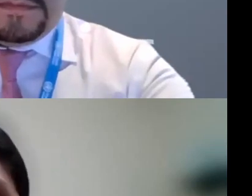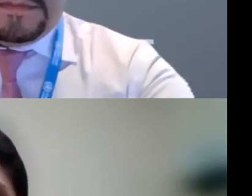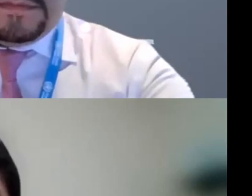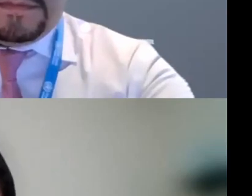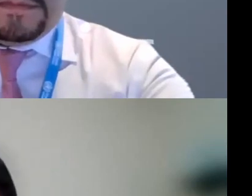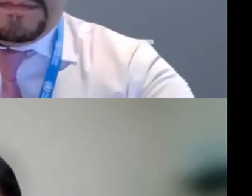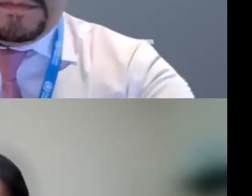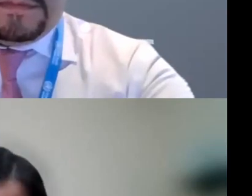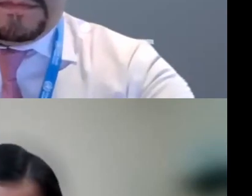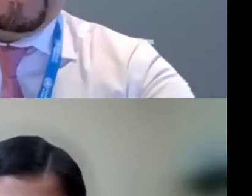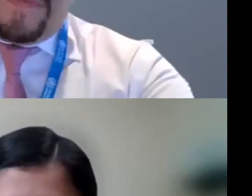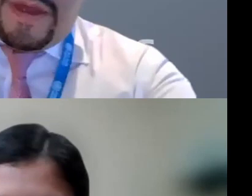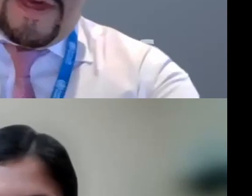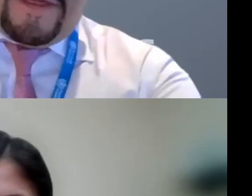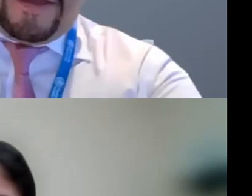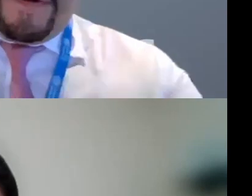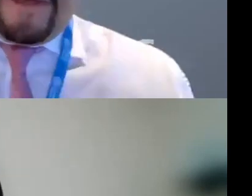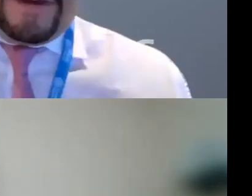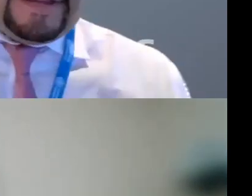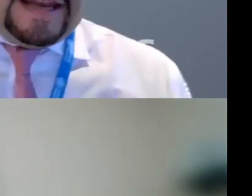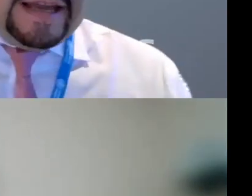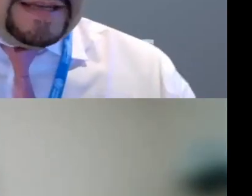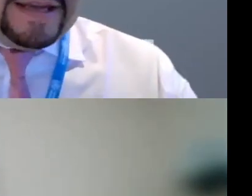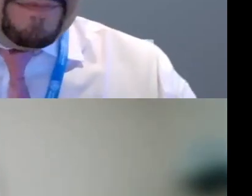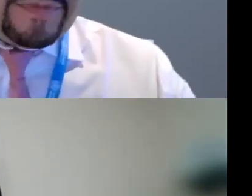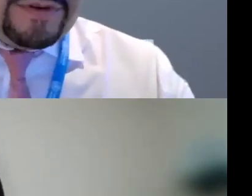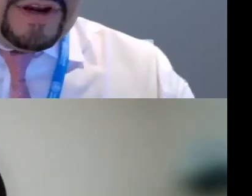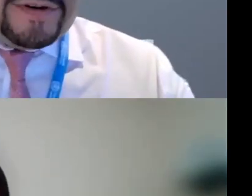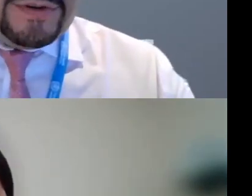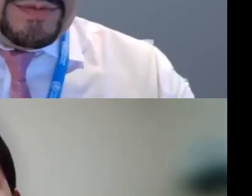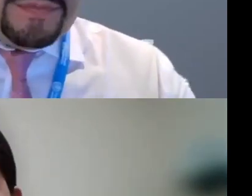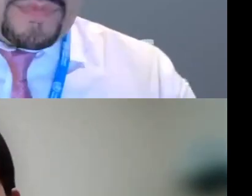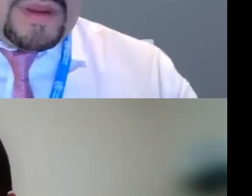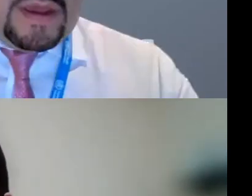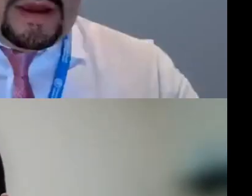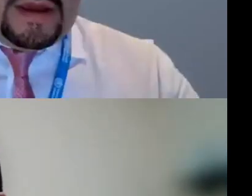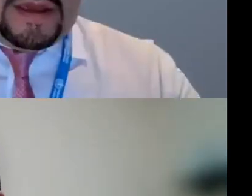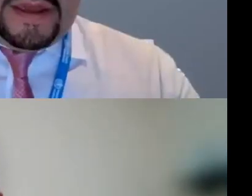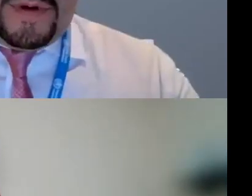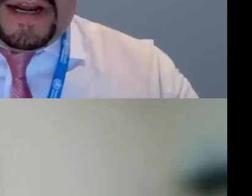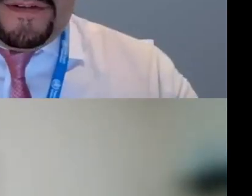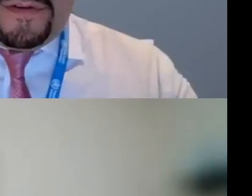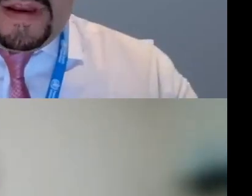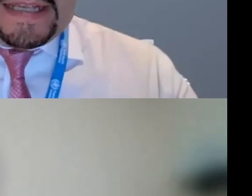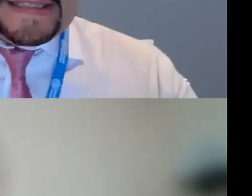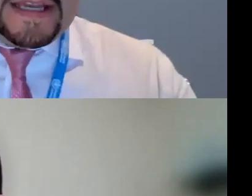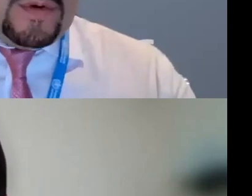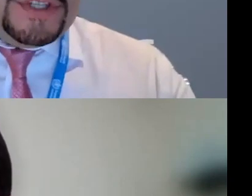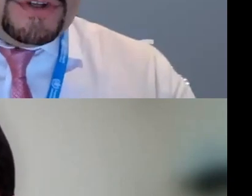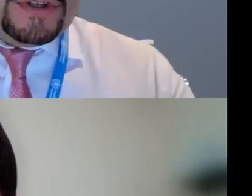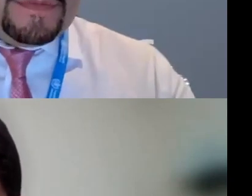disaster risk reduction. Thank you, Natalia. And turning over to Juan Ángel for the